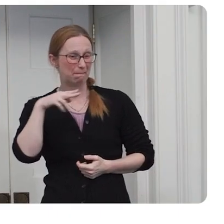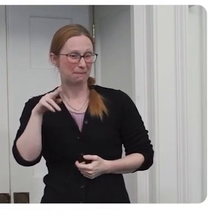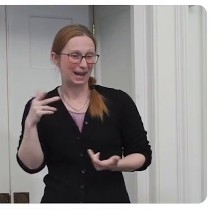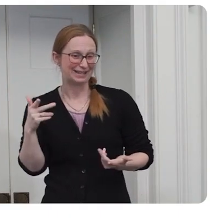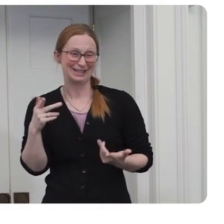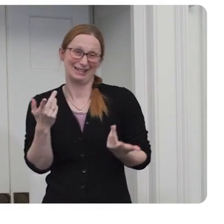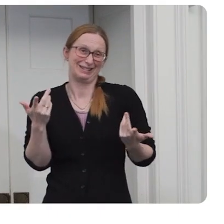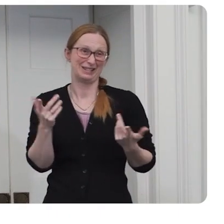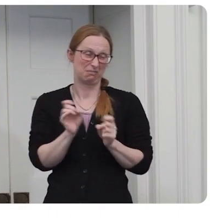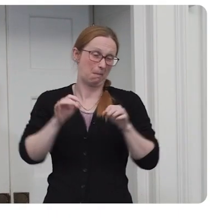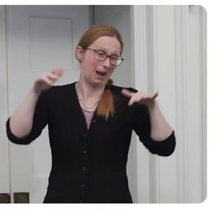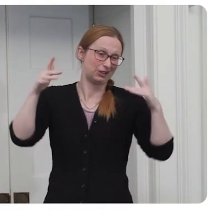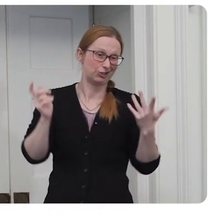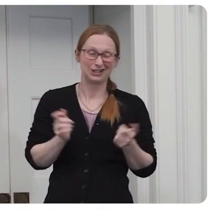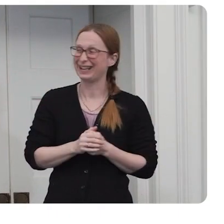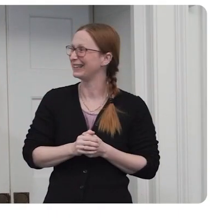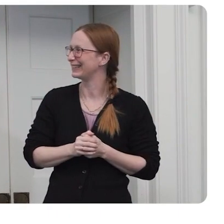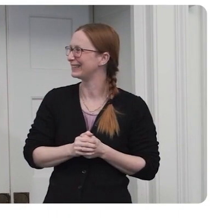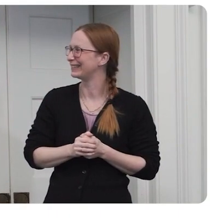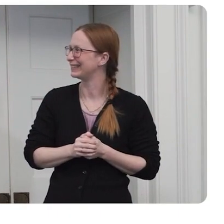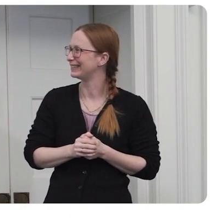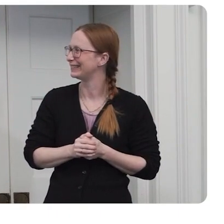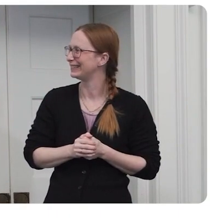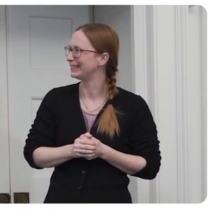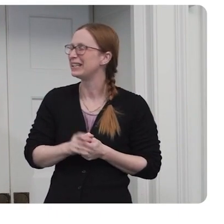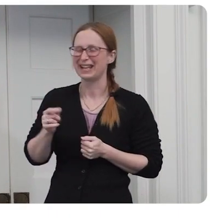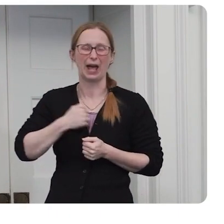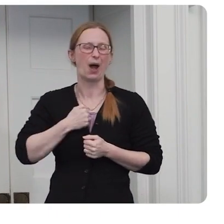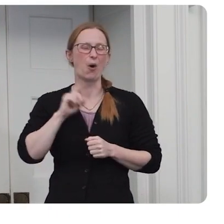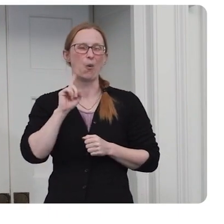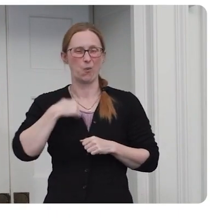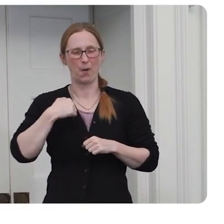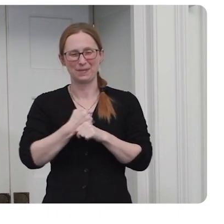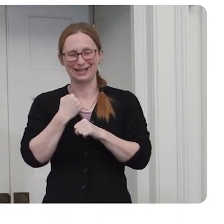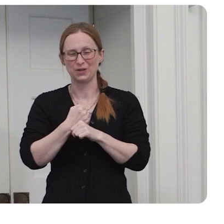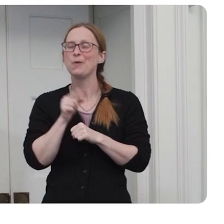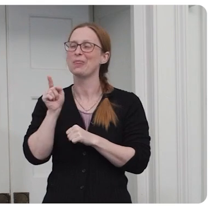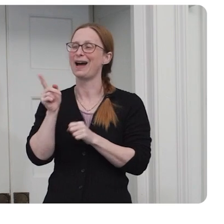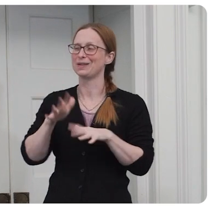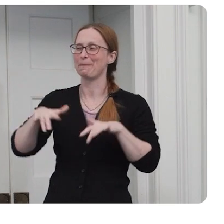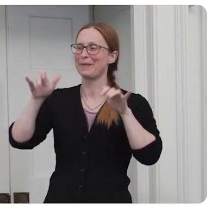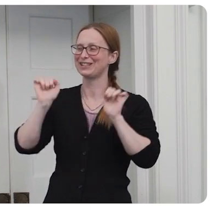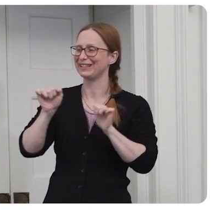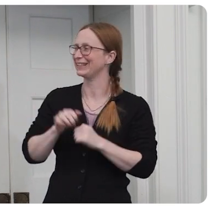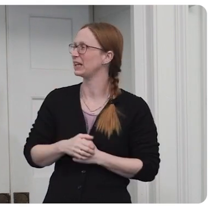I'm just painting. I feel like what you do is magic. Yeah, I do. So what I do is